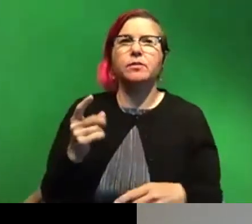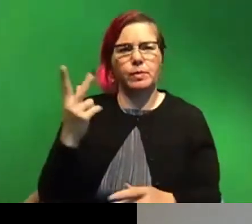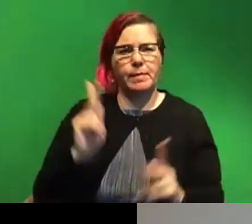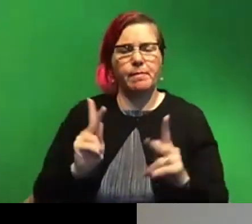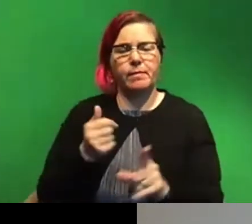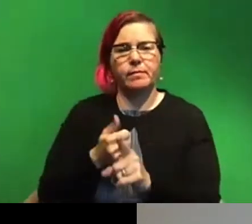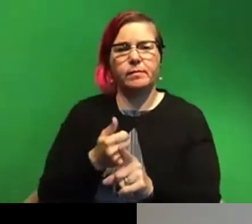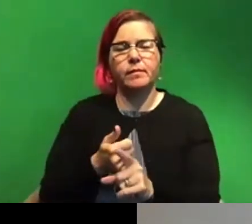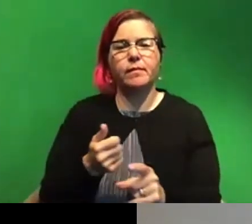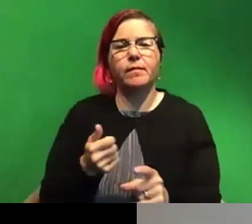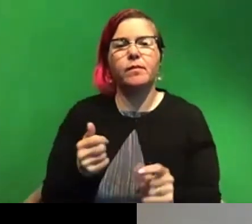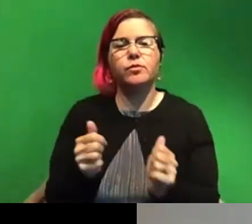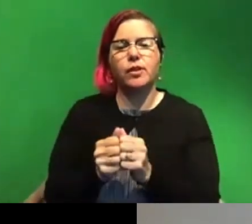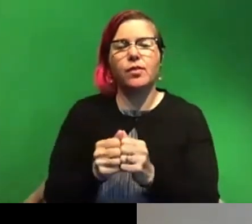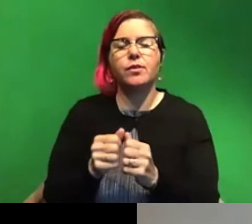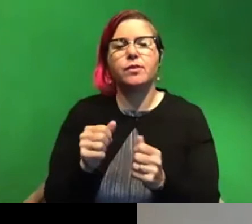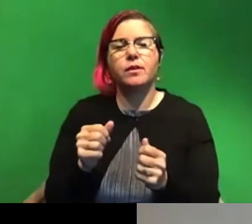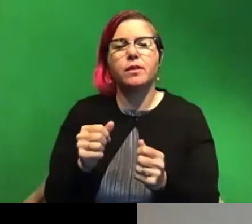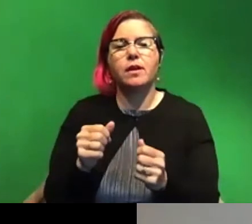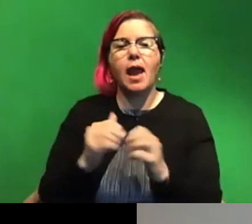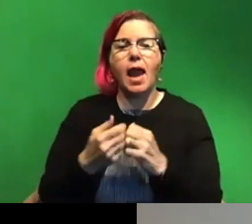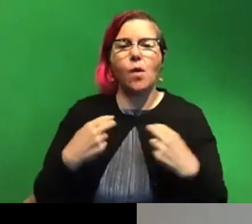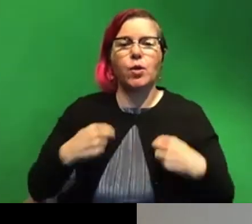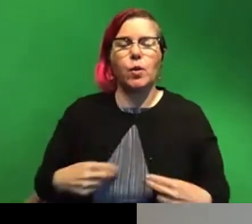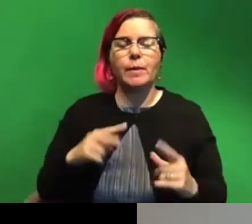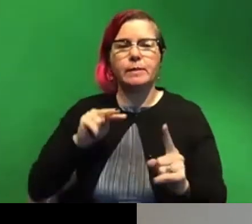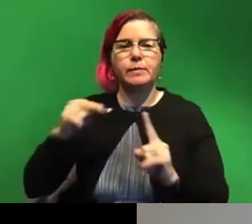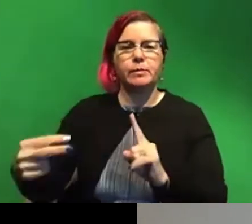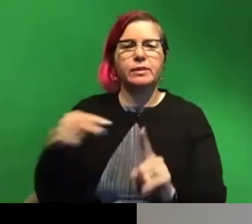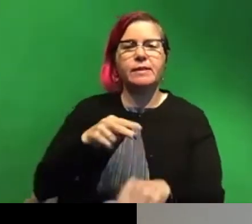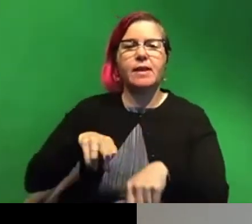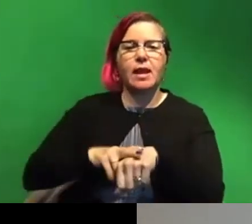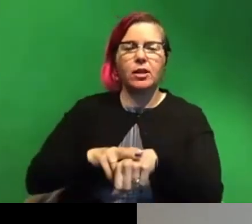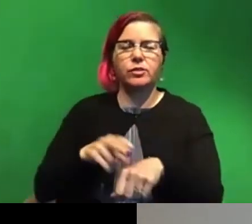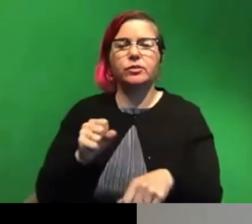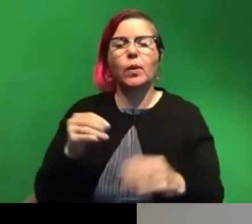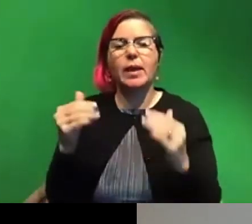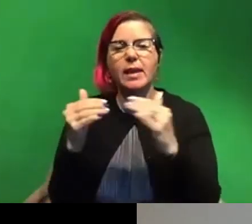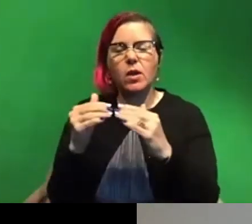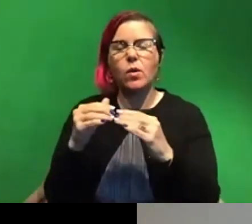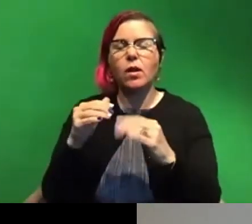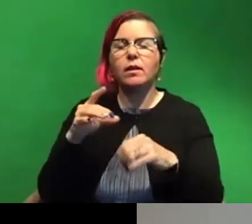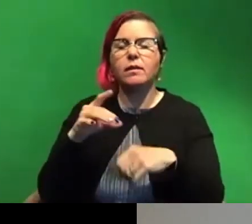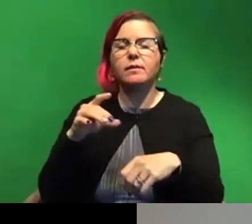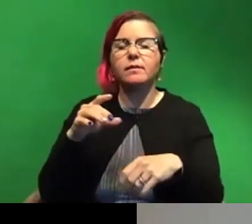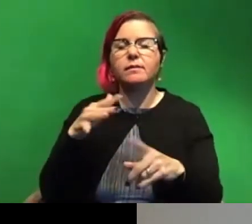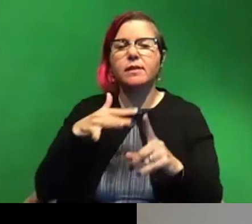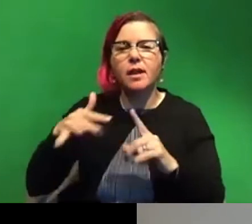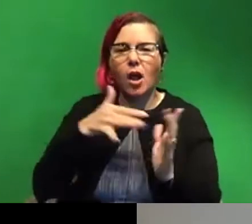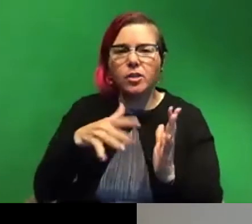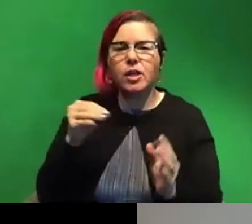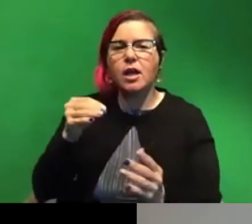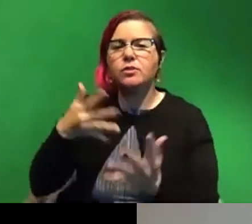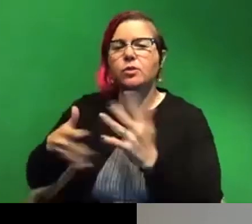who together do like how humans perceive nature. So it was like equal ecology and social science as well. Oh,